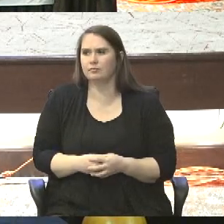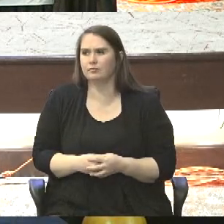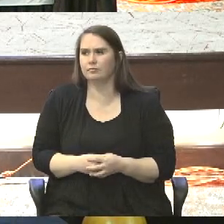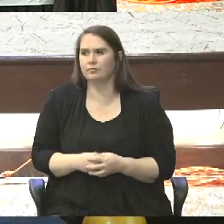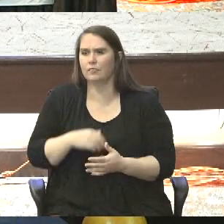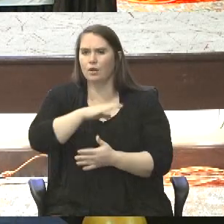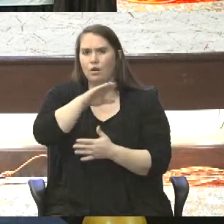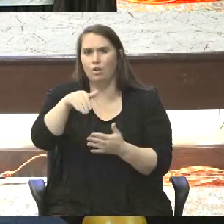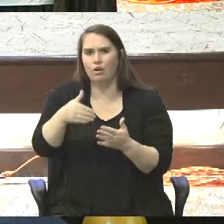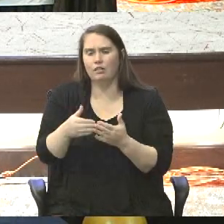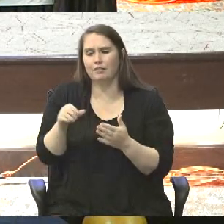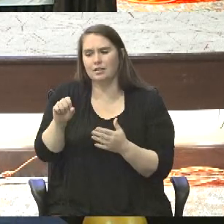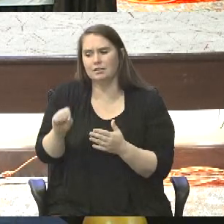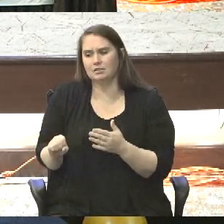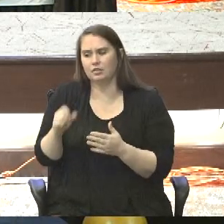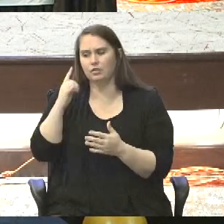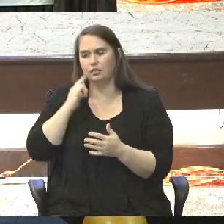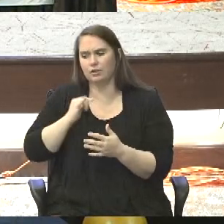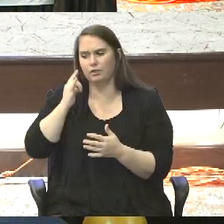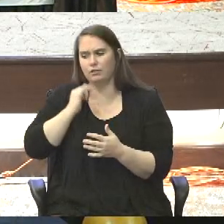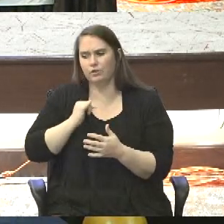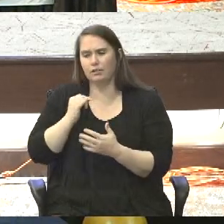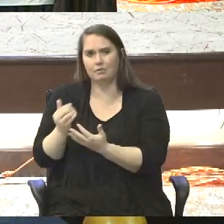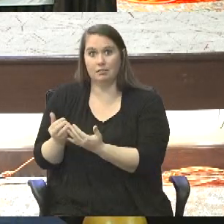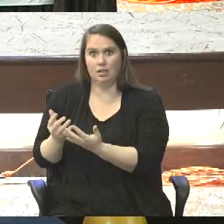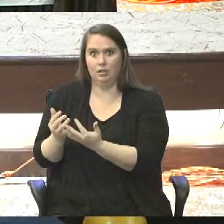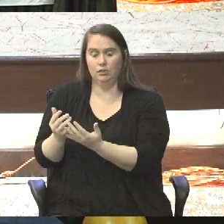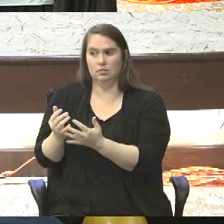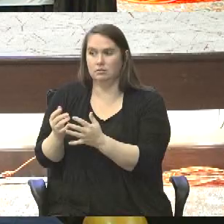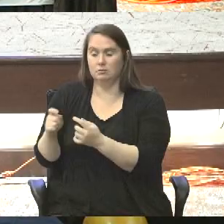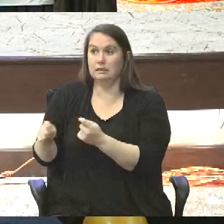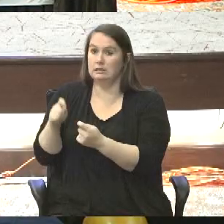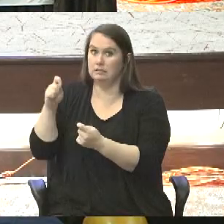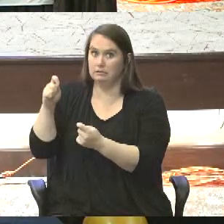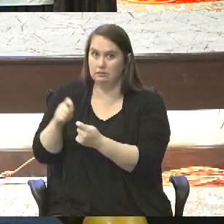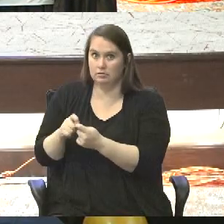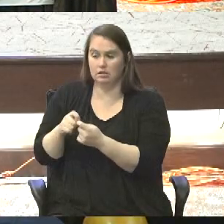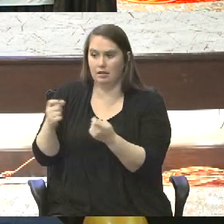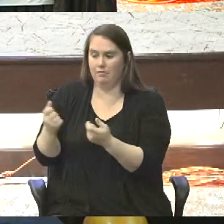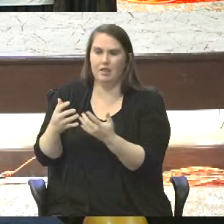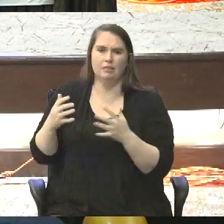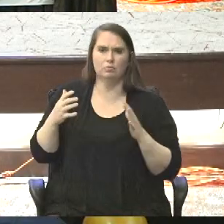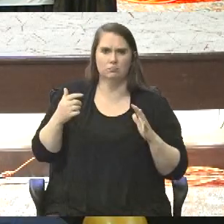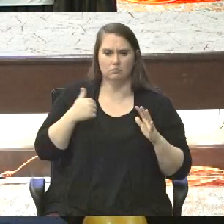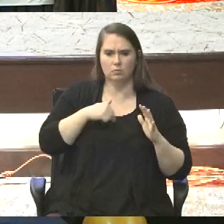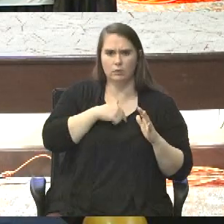Southern California Altadena fires particularly, and I know that we're not involved in that,